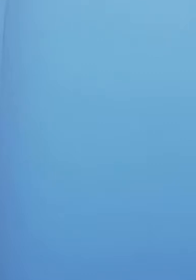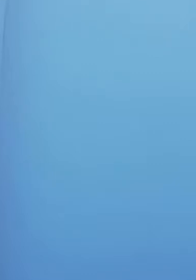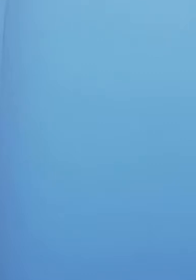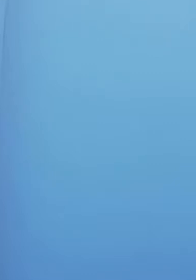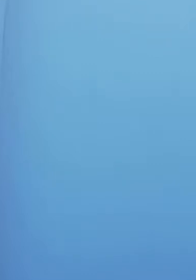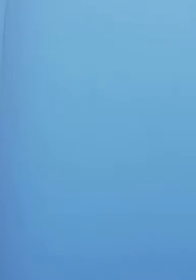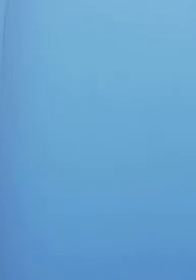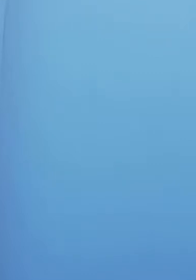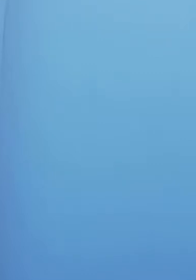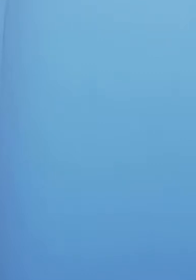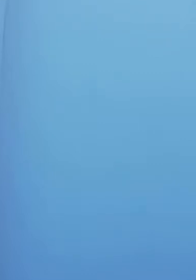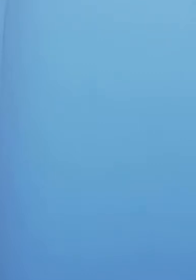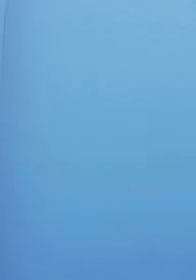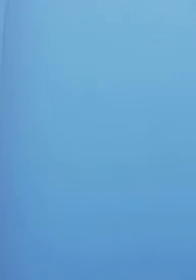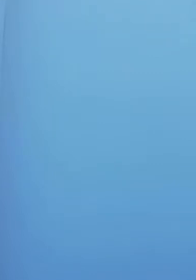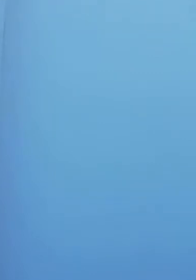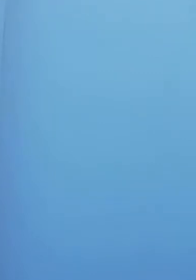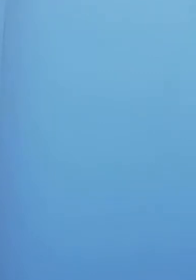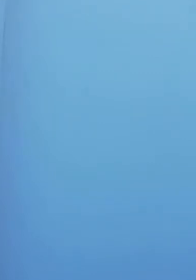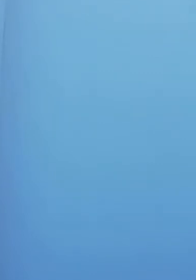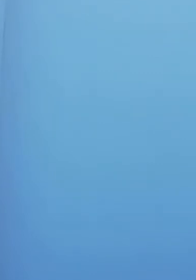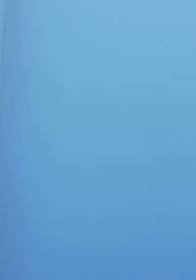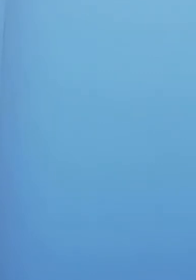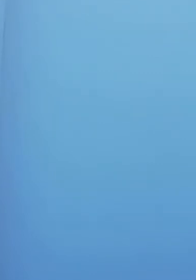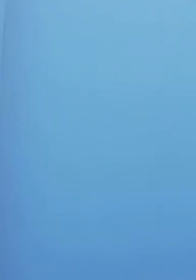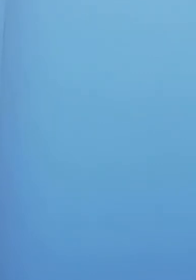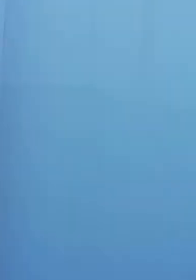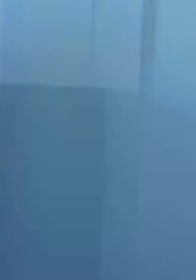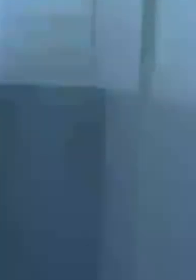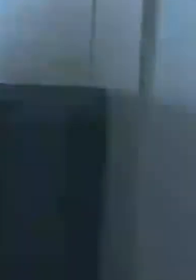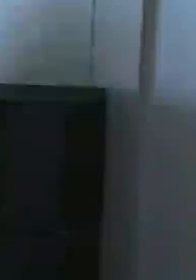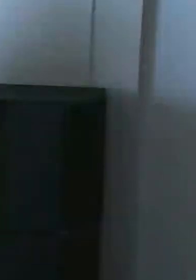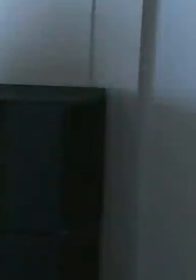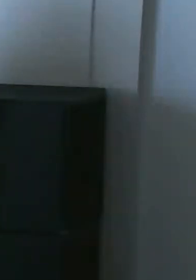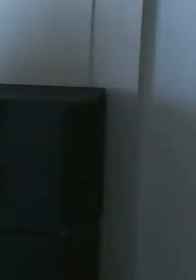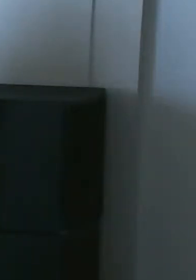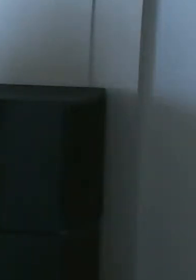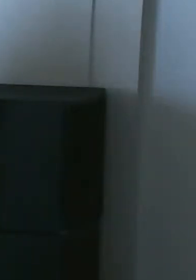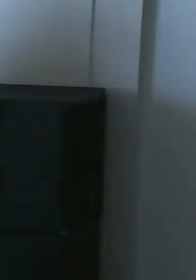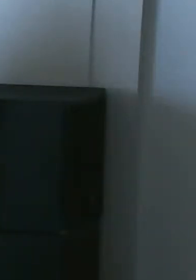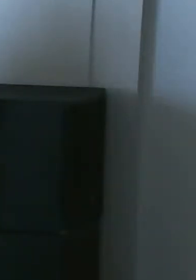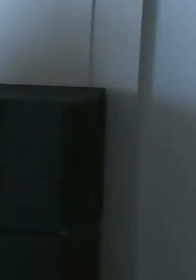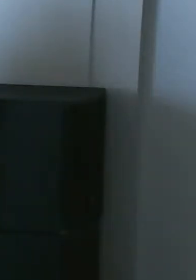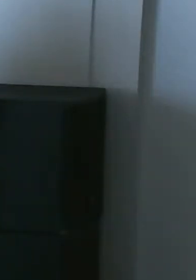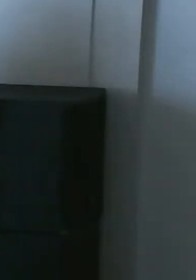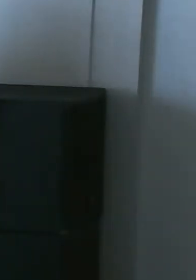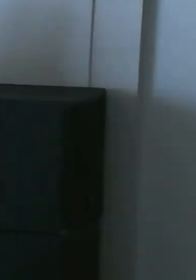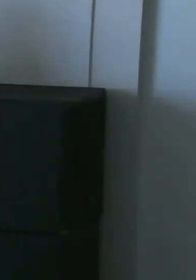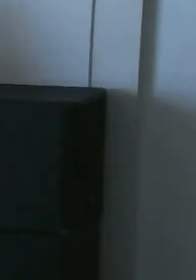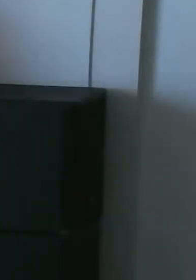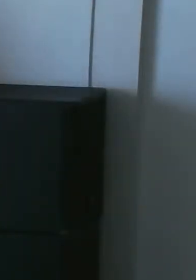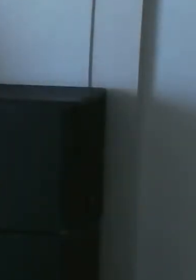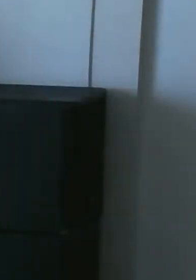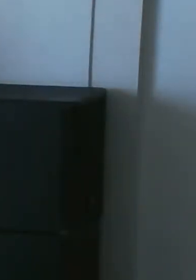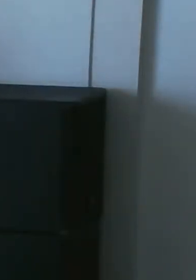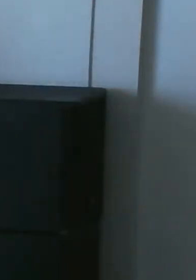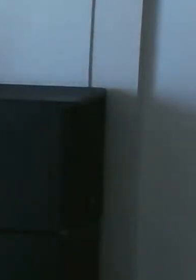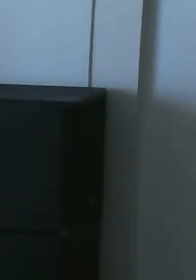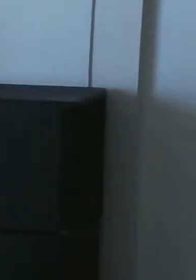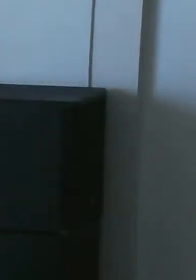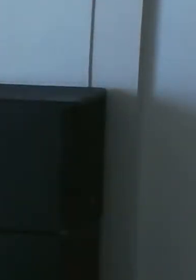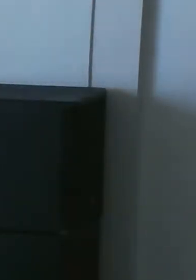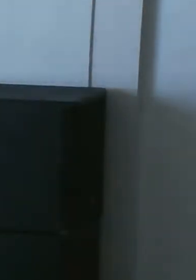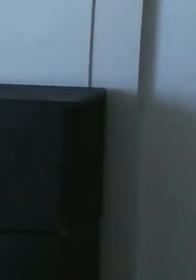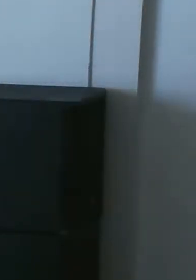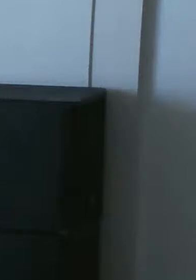perspectives. But we realize that as a strategy, perhaps newer forms and approaches need to be developed and